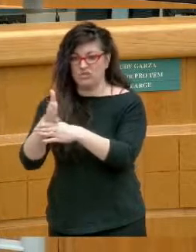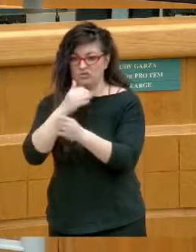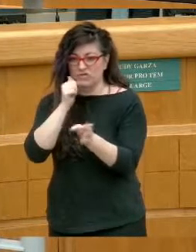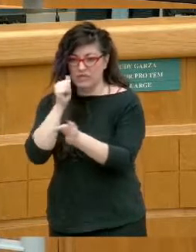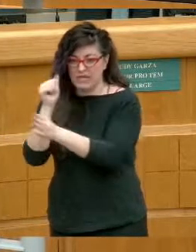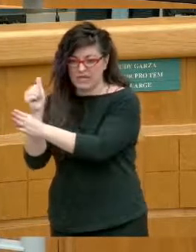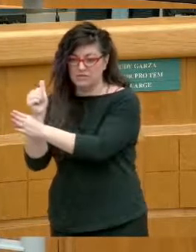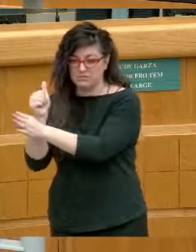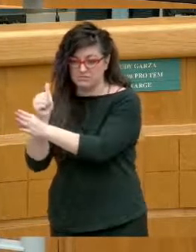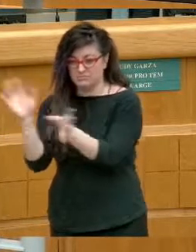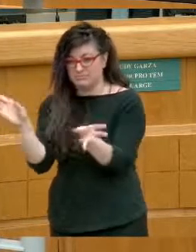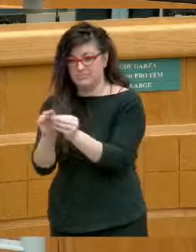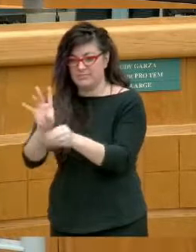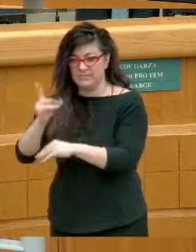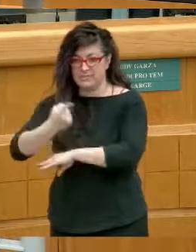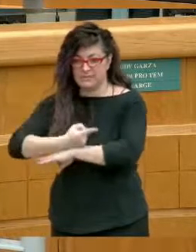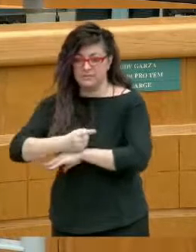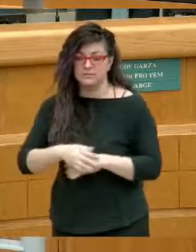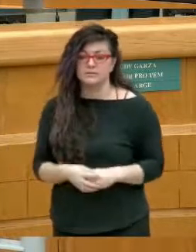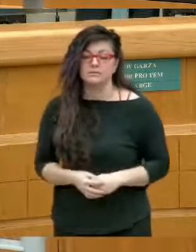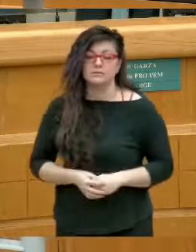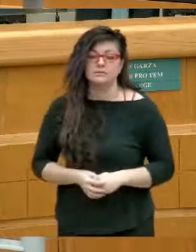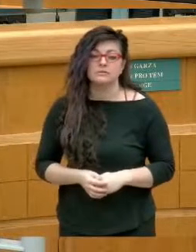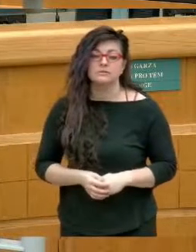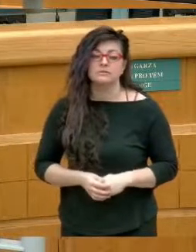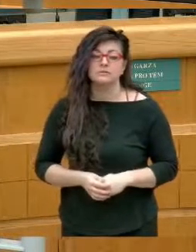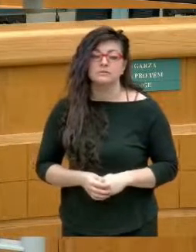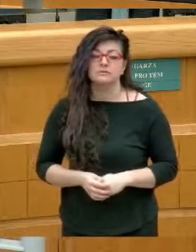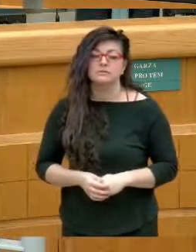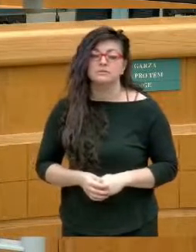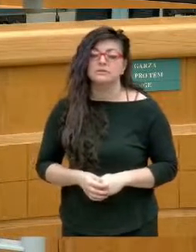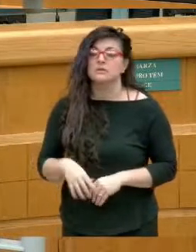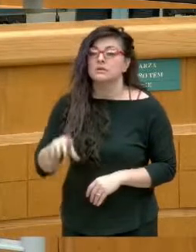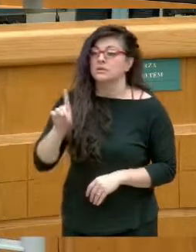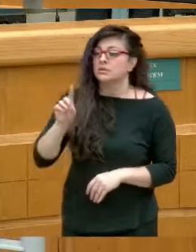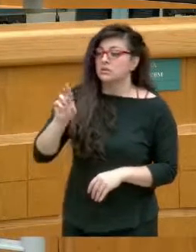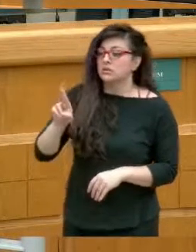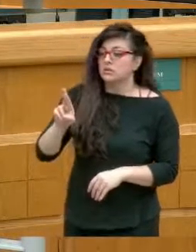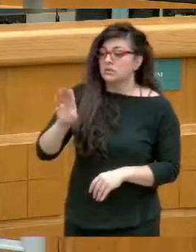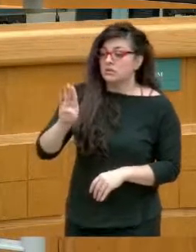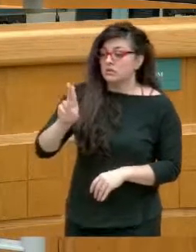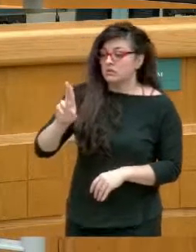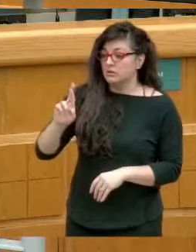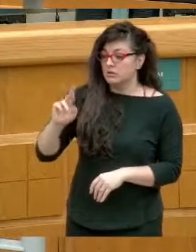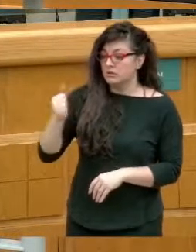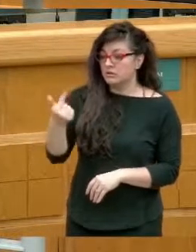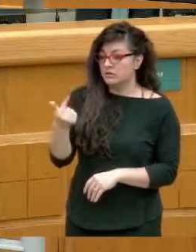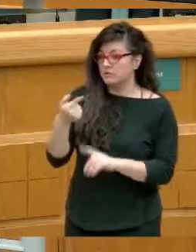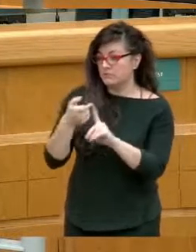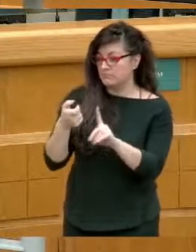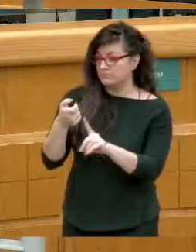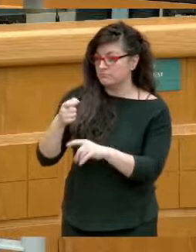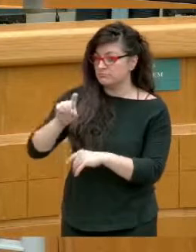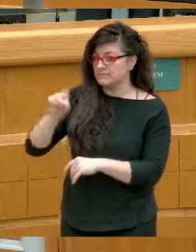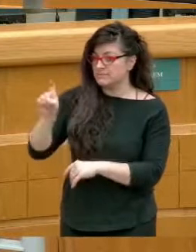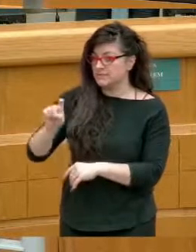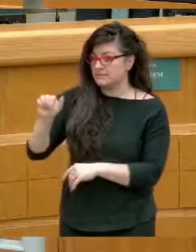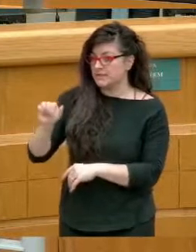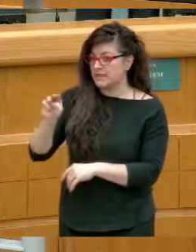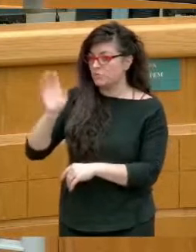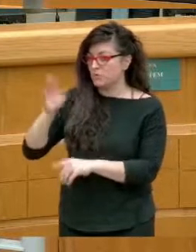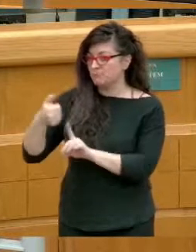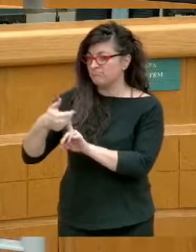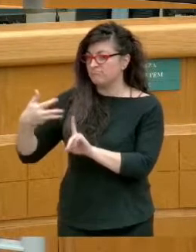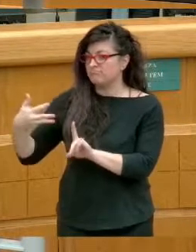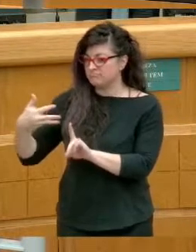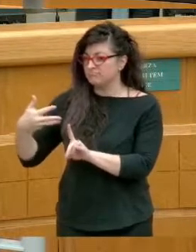7-day running total average. And Dr. Bird from Corpus Christi A&M will help to explain some of